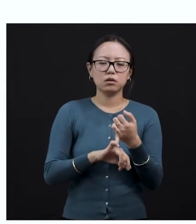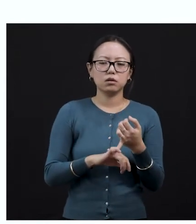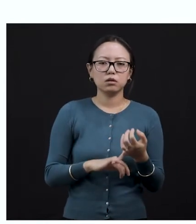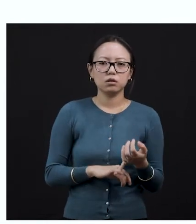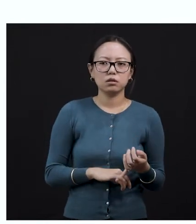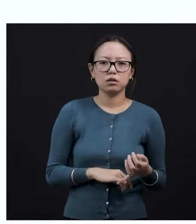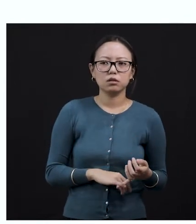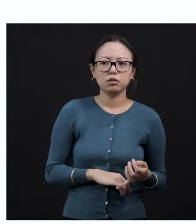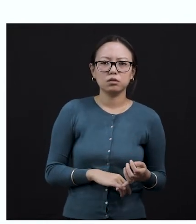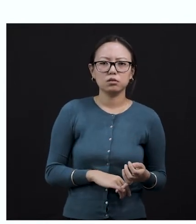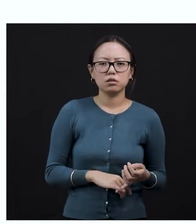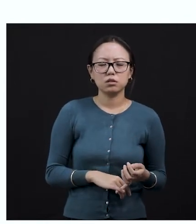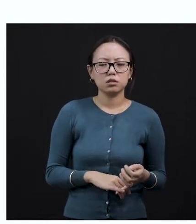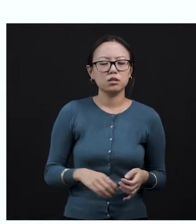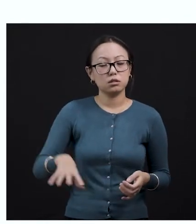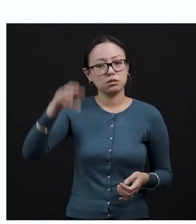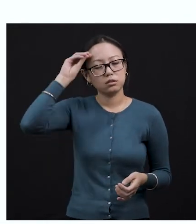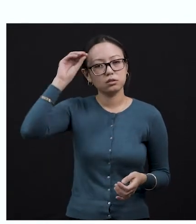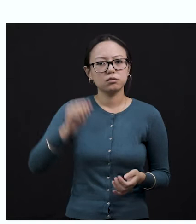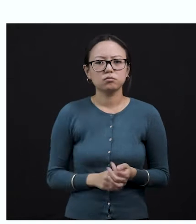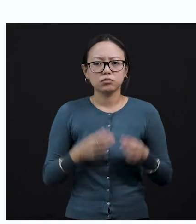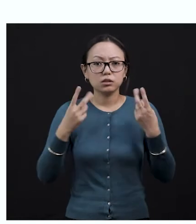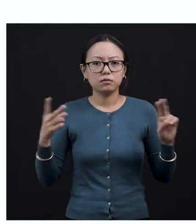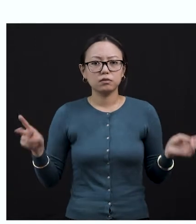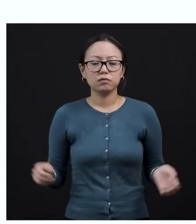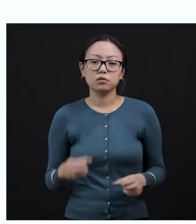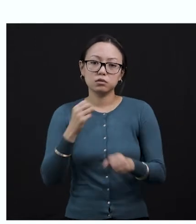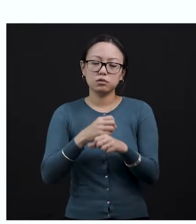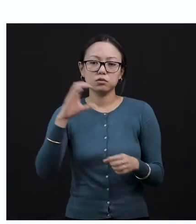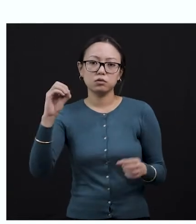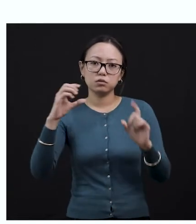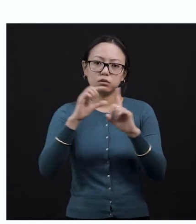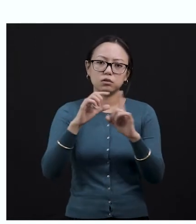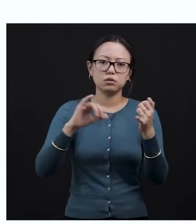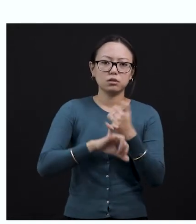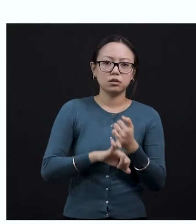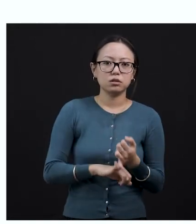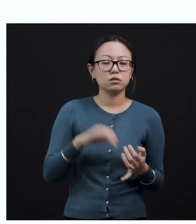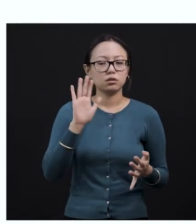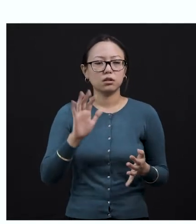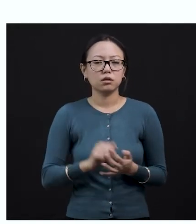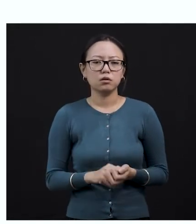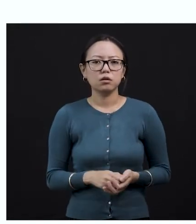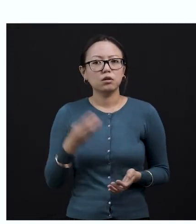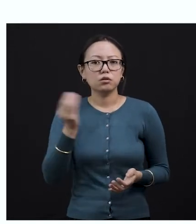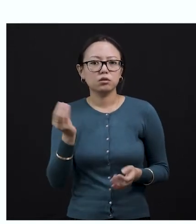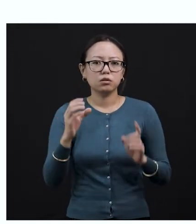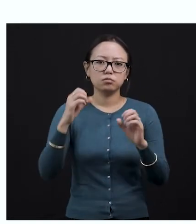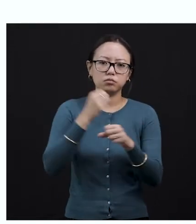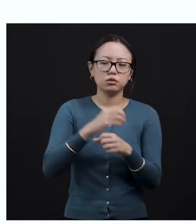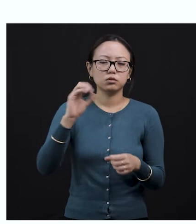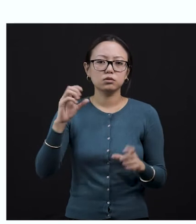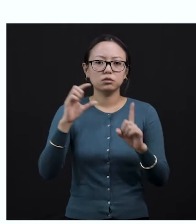believed in certain gods, all right, and their gods used to have different purposes, all right. Some of the gods